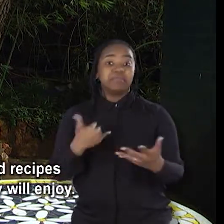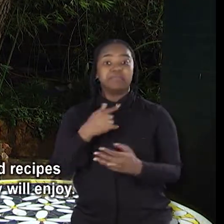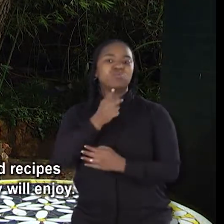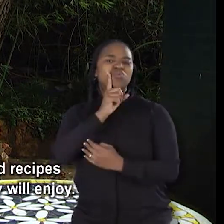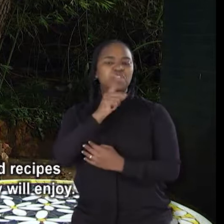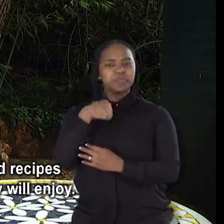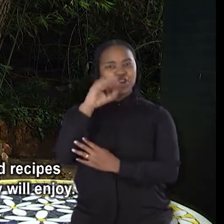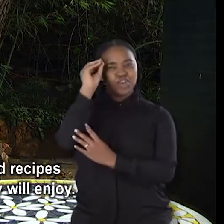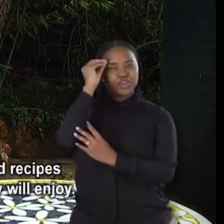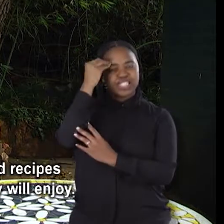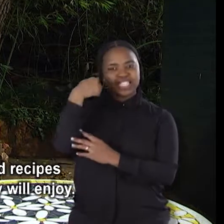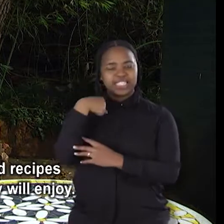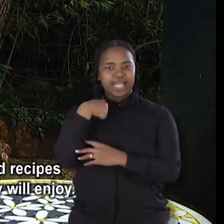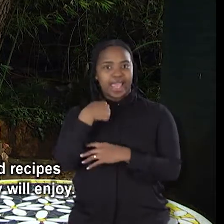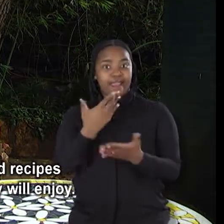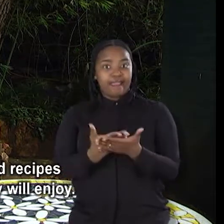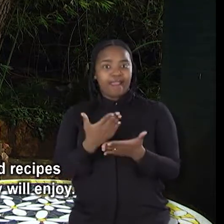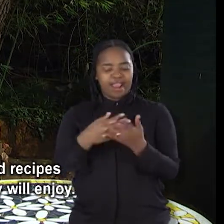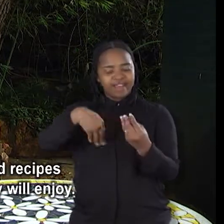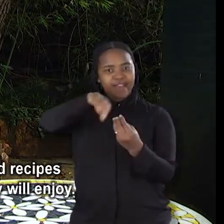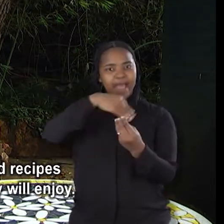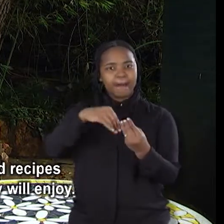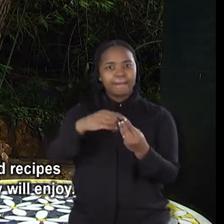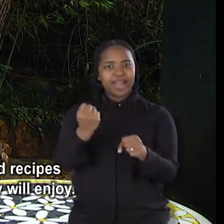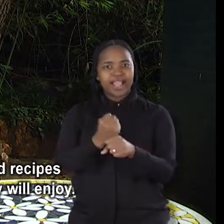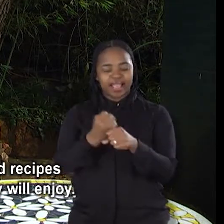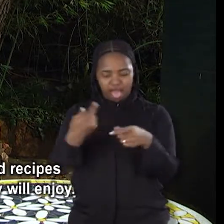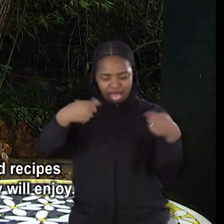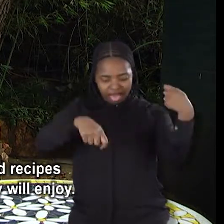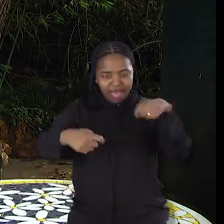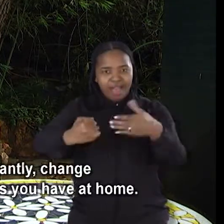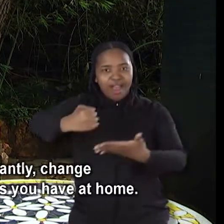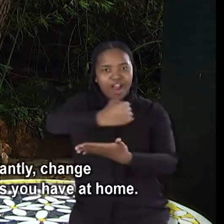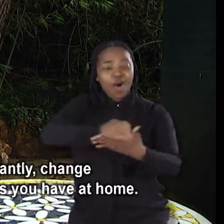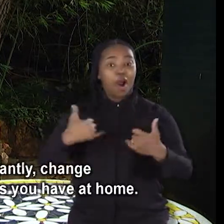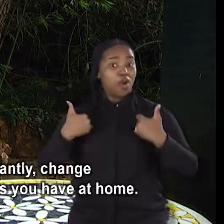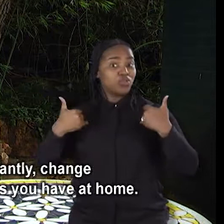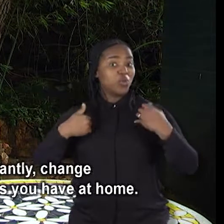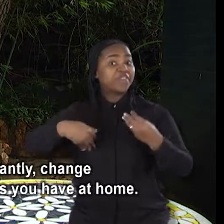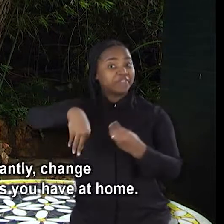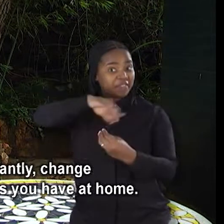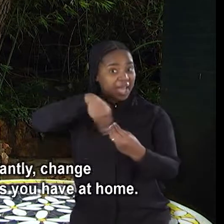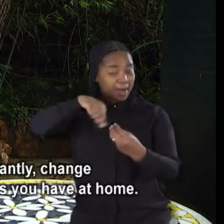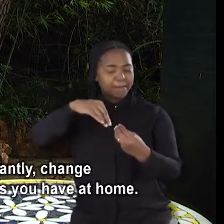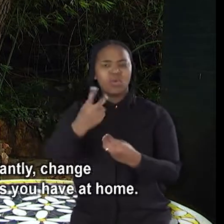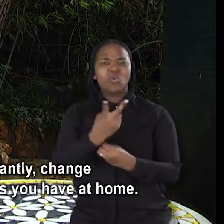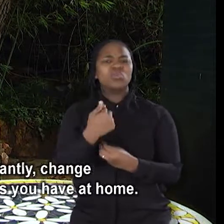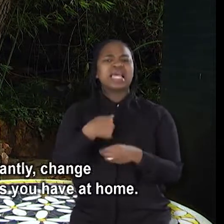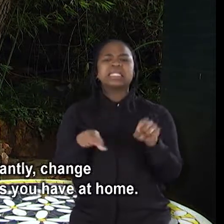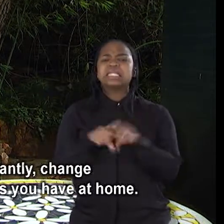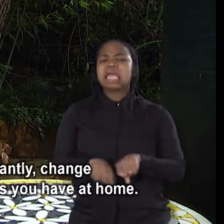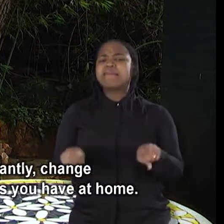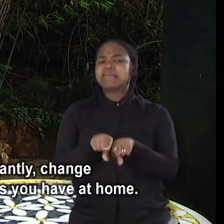at interesting nice recipes that we as a family can enjoy together And very importantly change